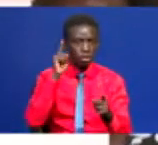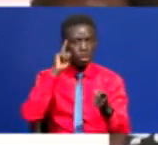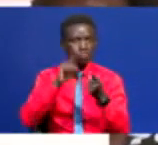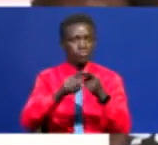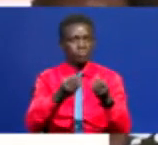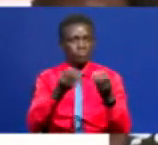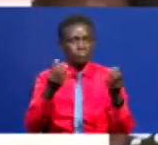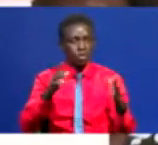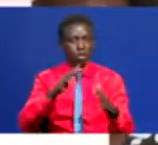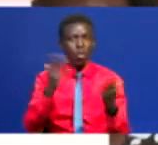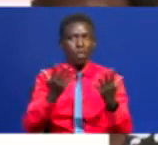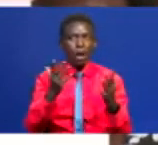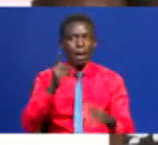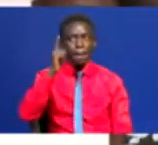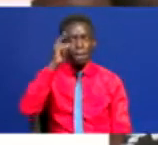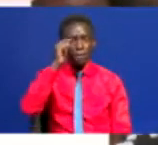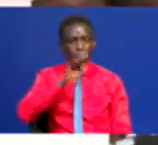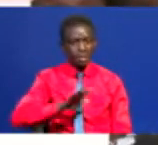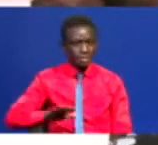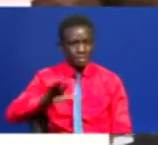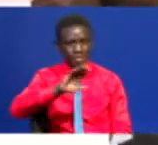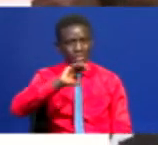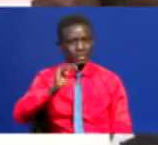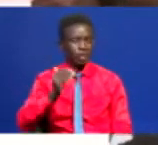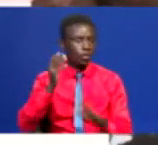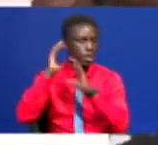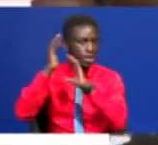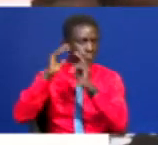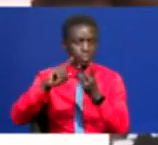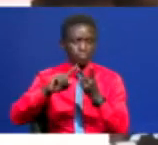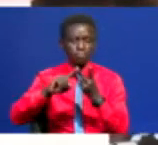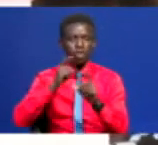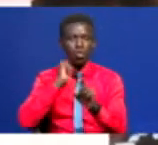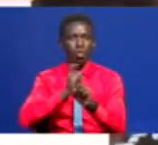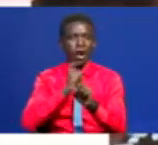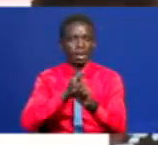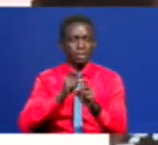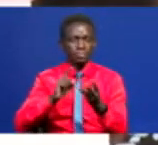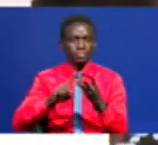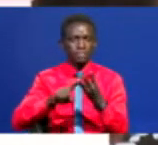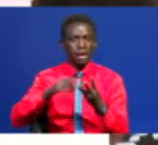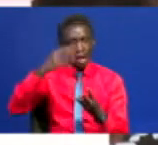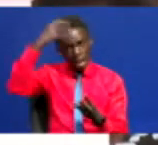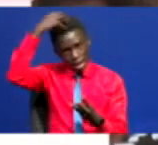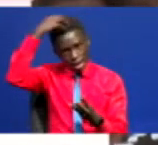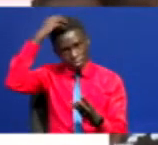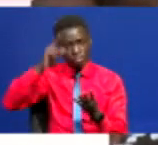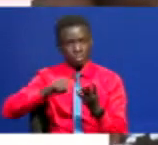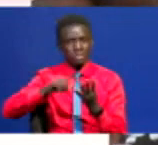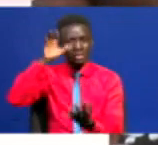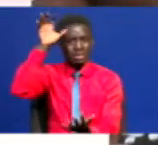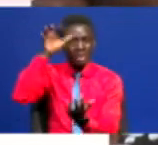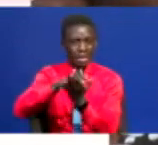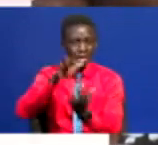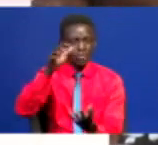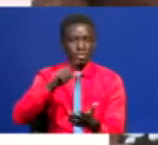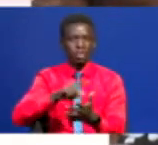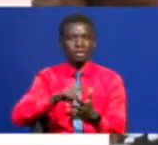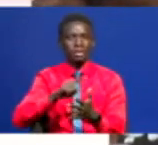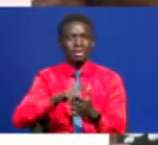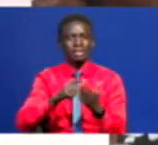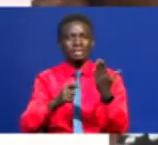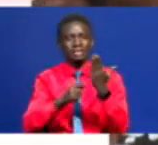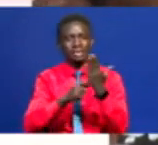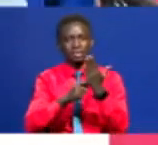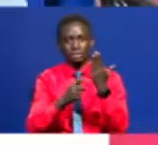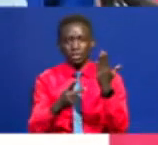to the coastal towns of Kilifi, Kwale, Lamu, Tana River, Taita Taveta, and of